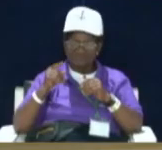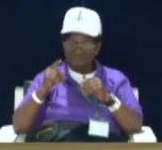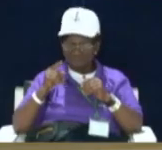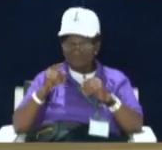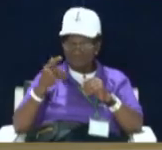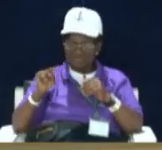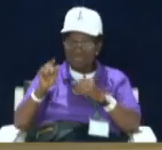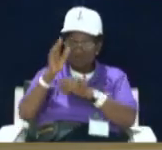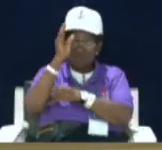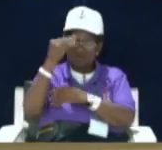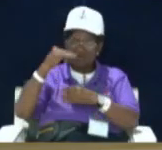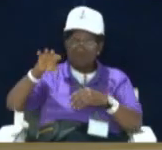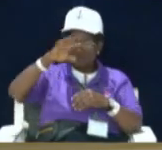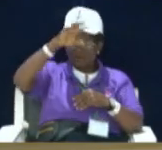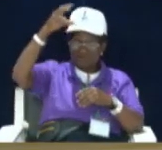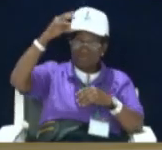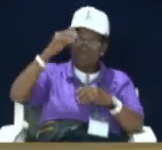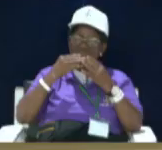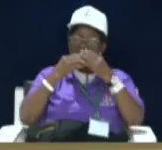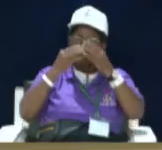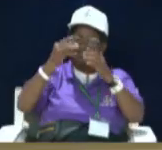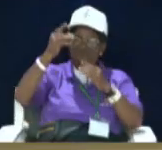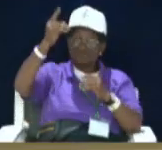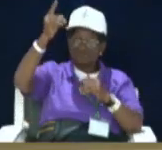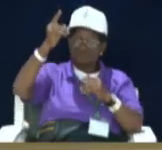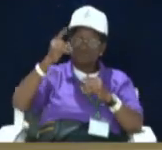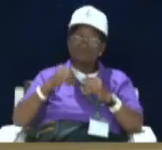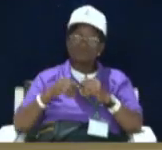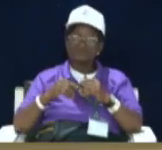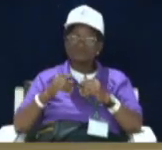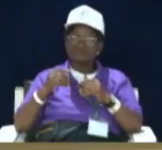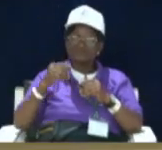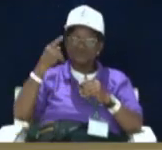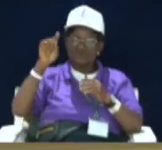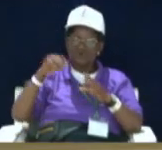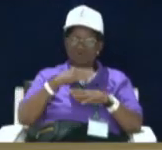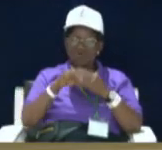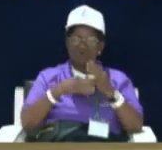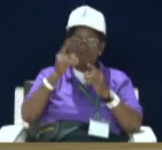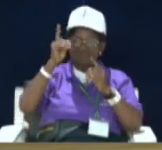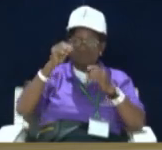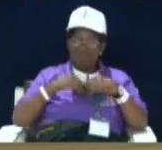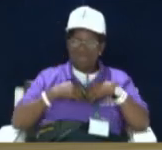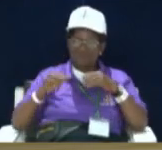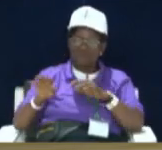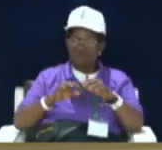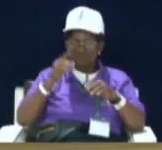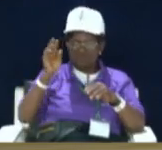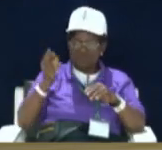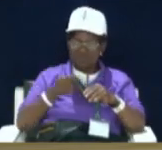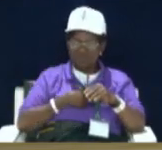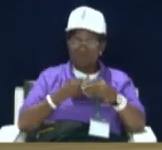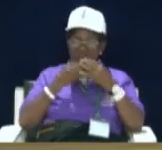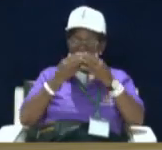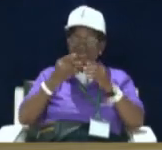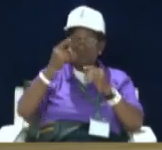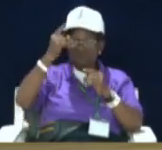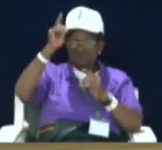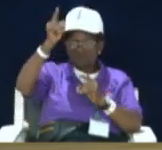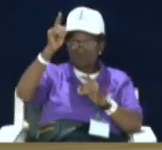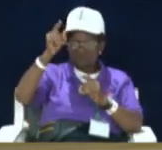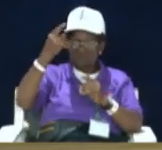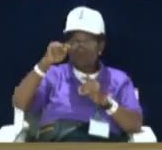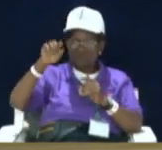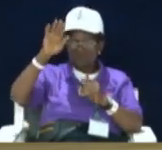The God of grace, thank you. For all you've done for us, thank you. For